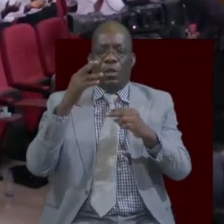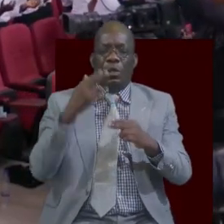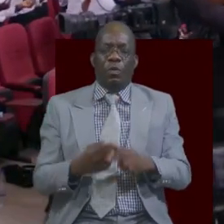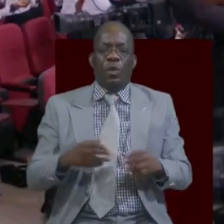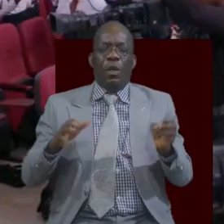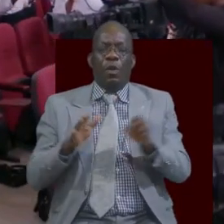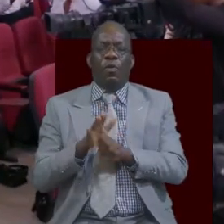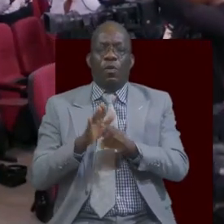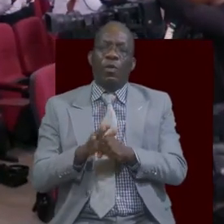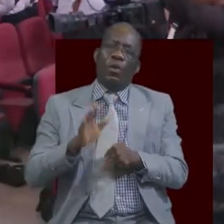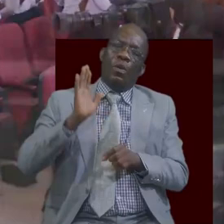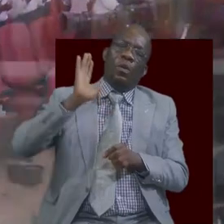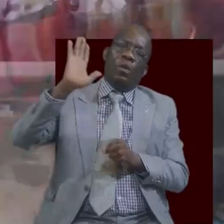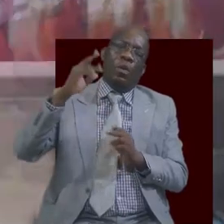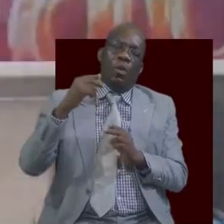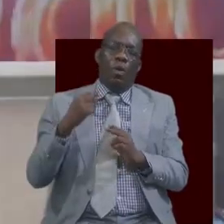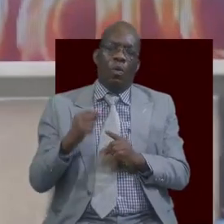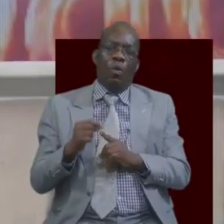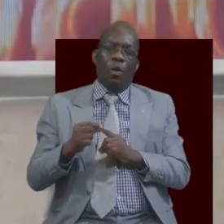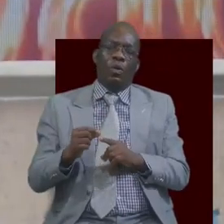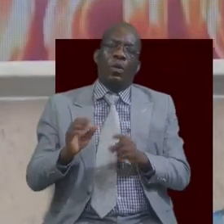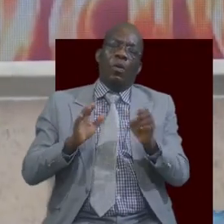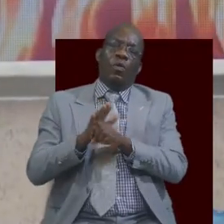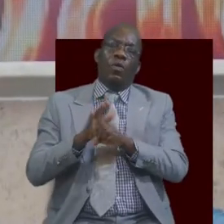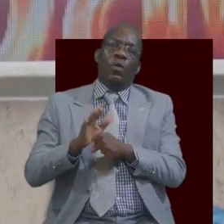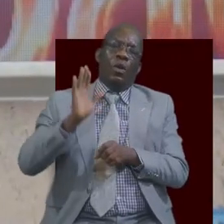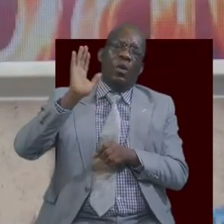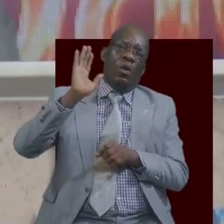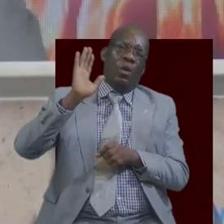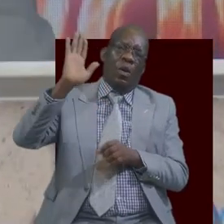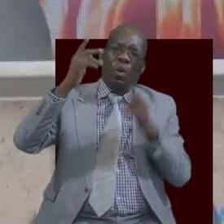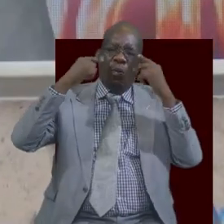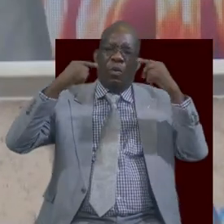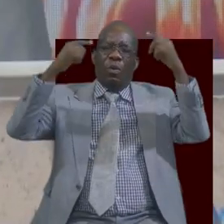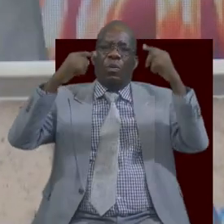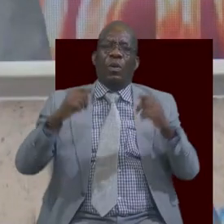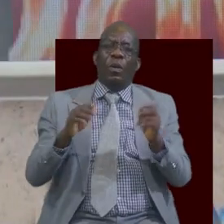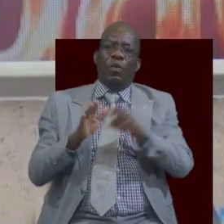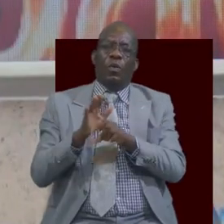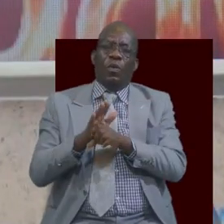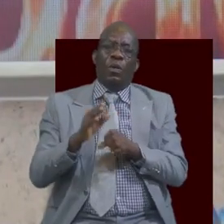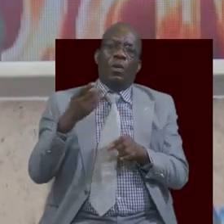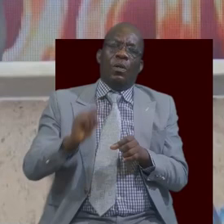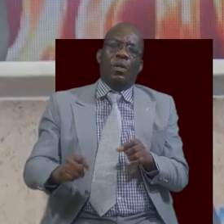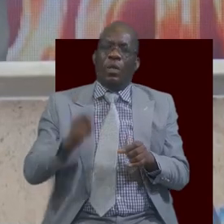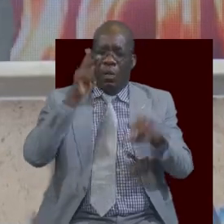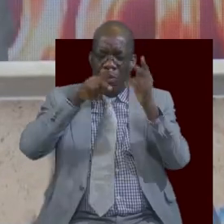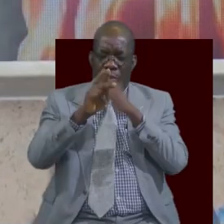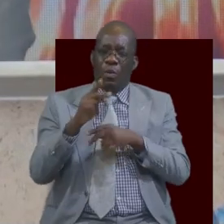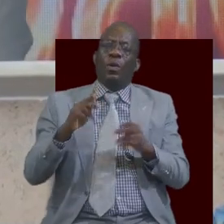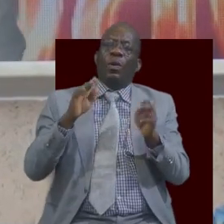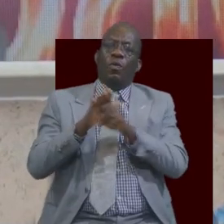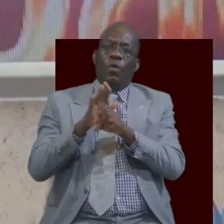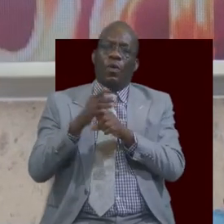Fulfill your word. Fulfill the proclamation. Fulfill the prophecy. Fulfill the